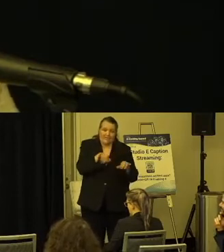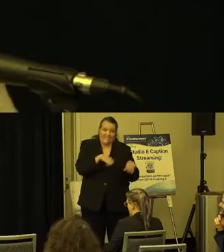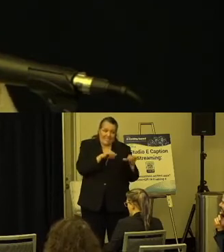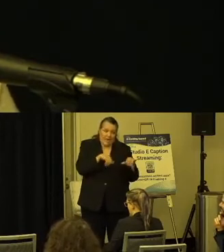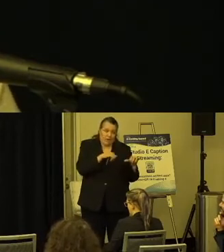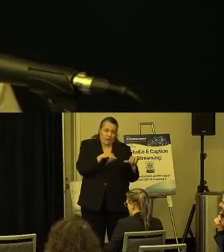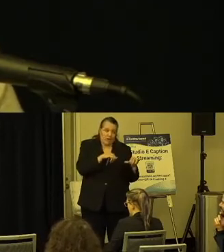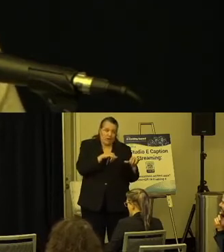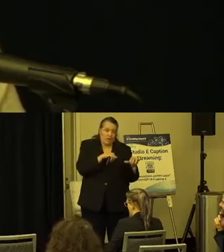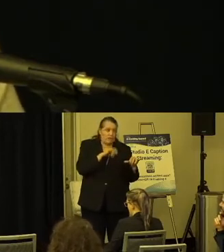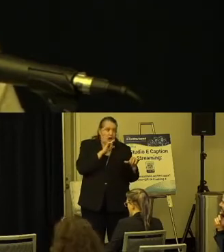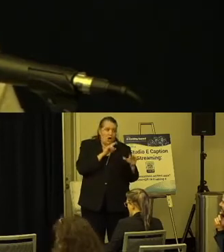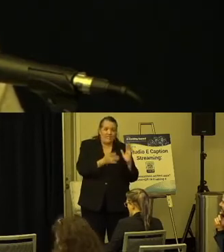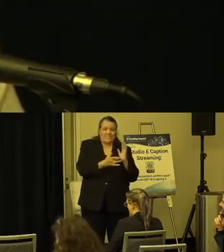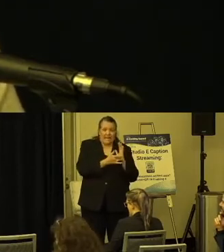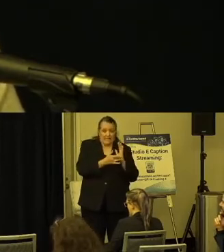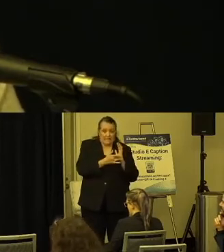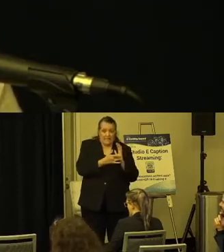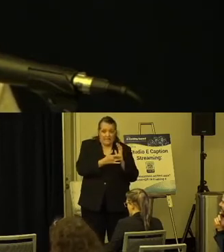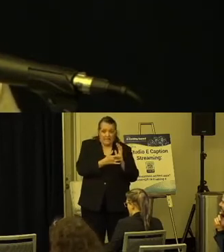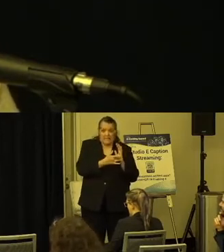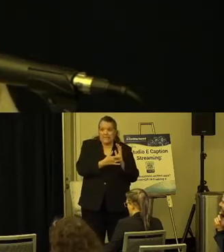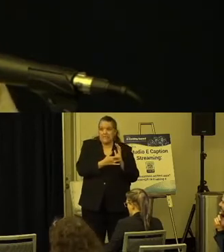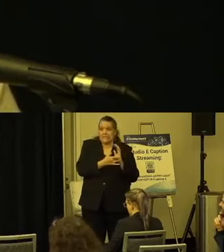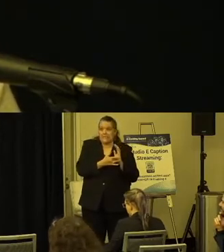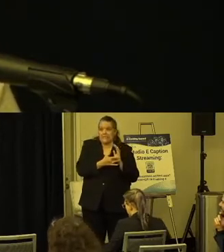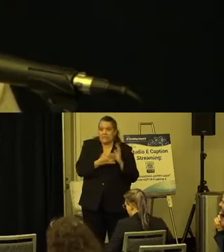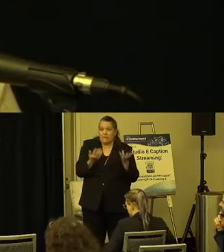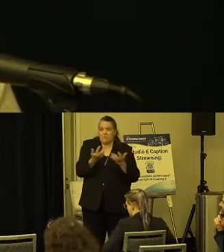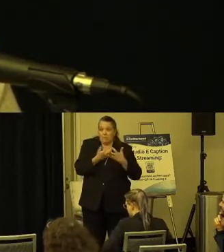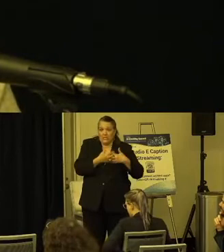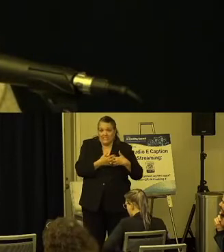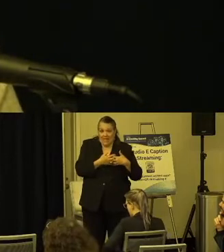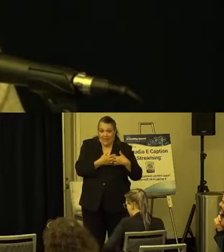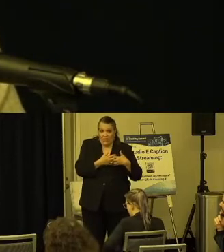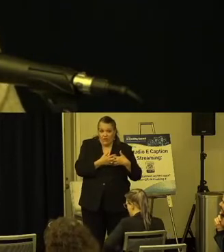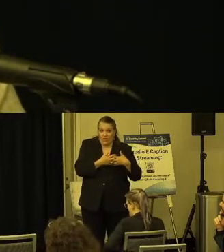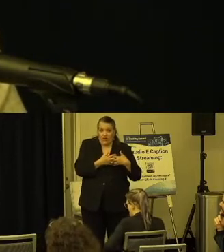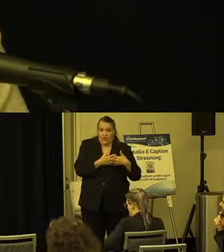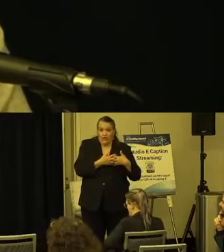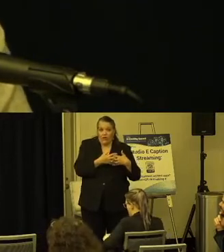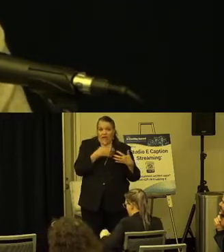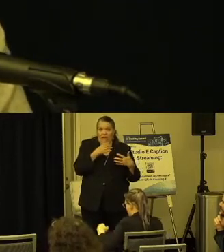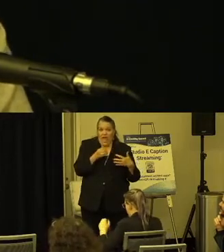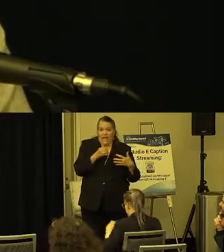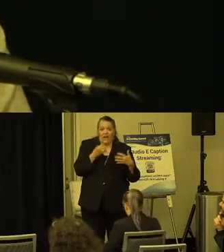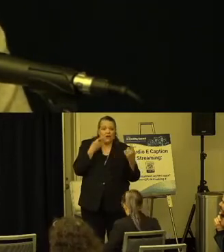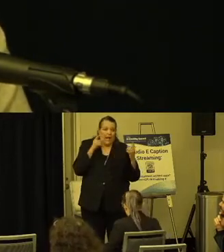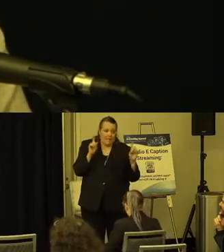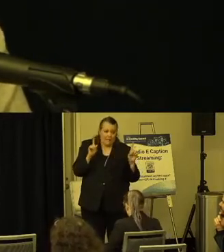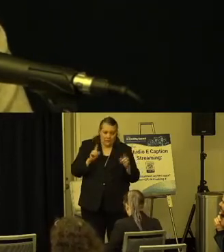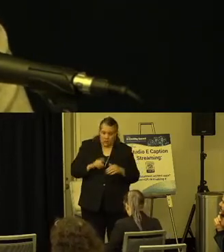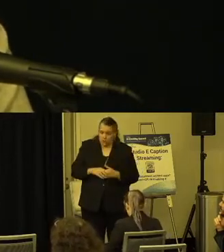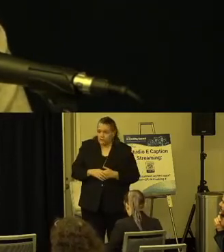standards get technically put together, that they're technically sound, and that they get published.